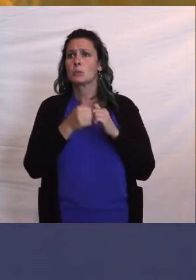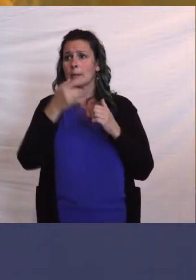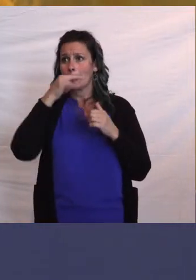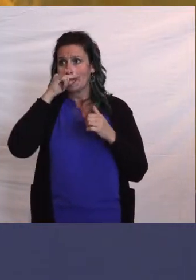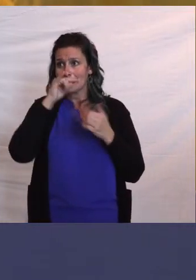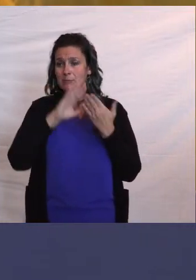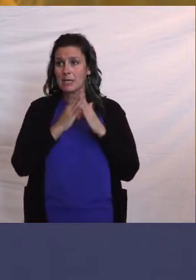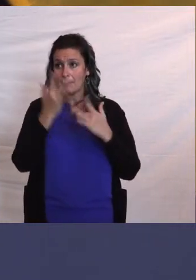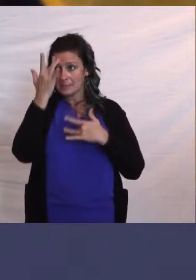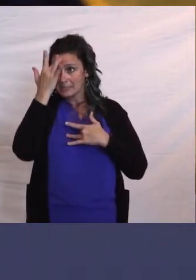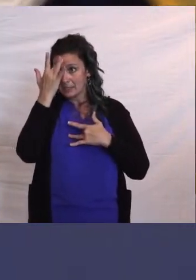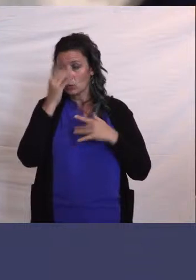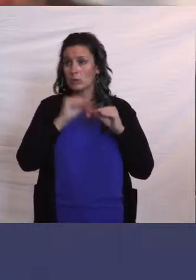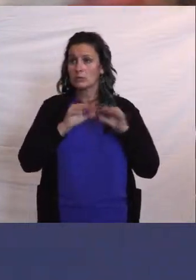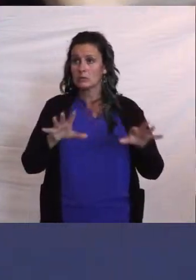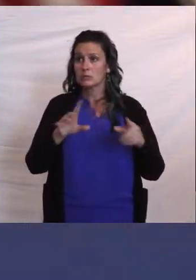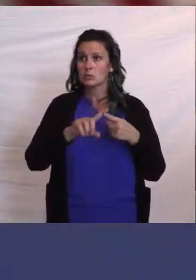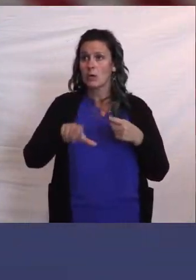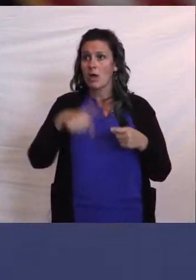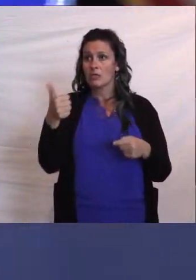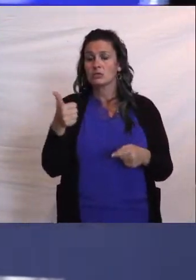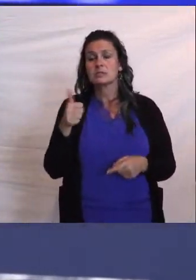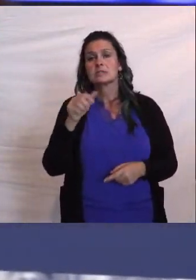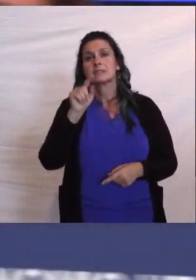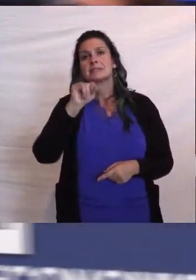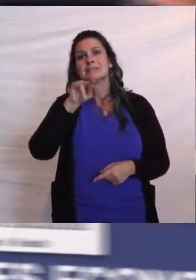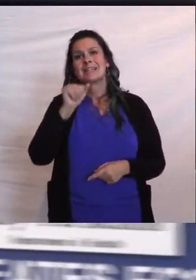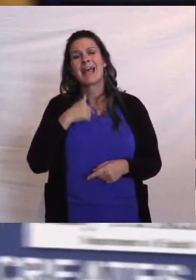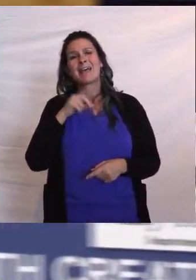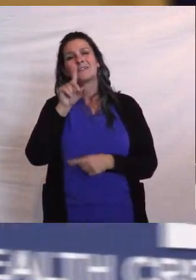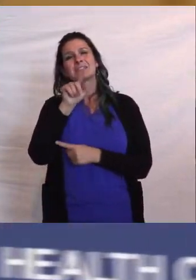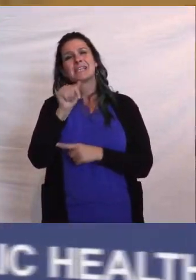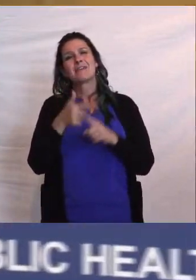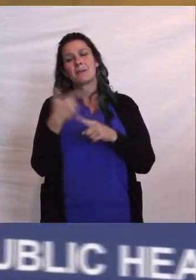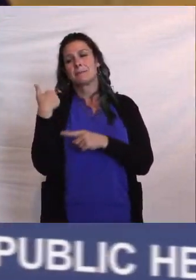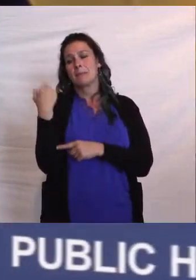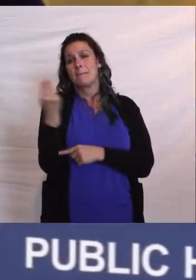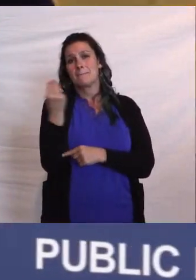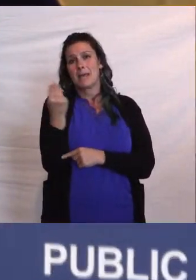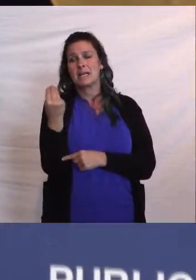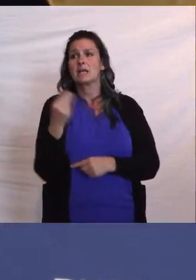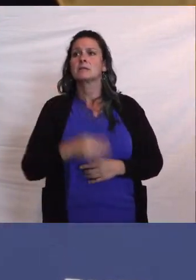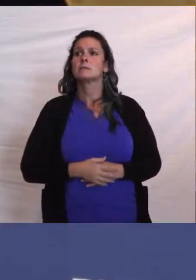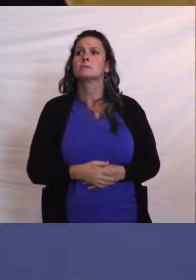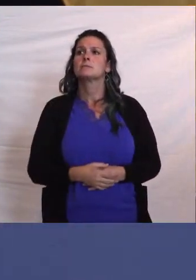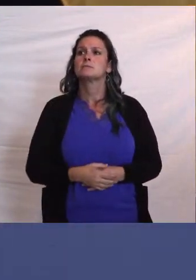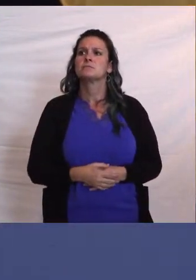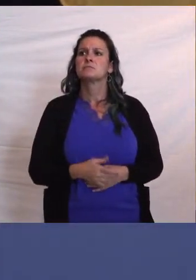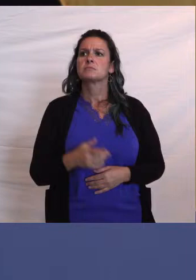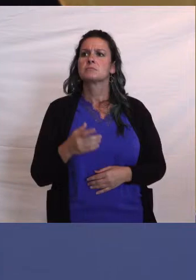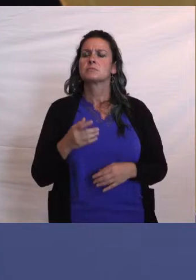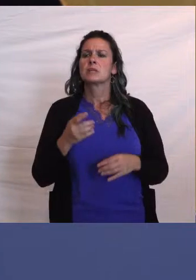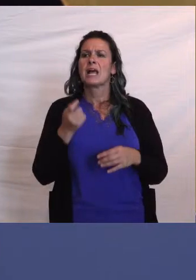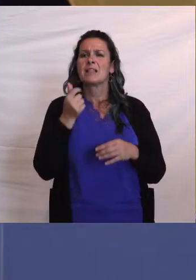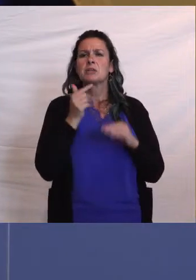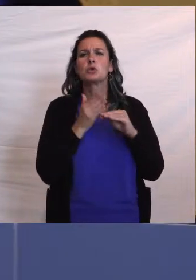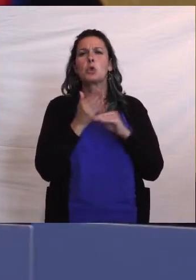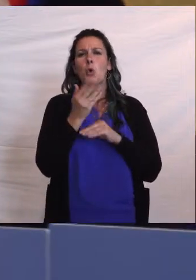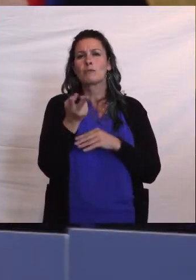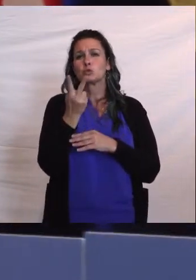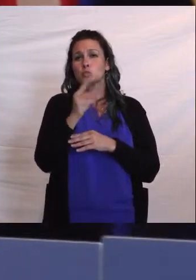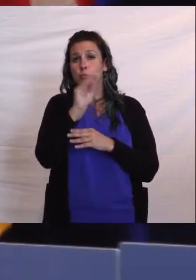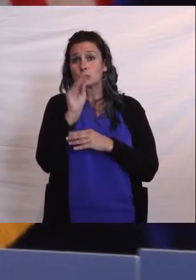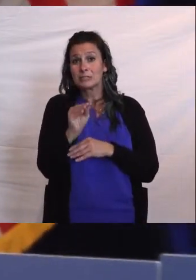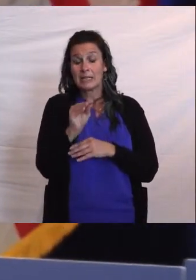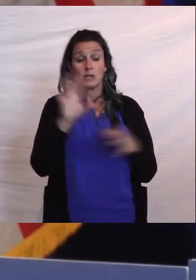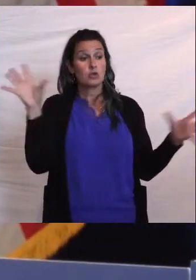infecting others? Yeah, I have the data for Monday, but, it's basically about a little bit over 2% of our